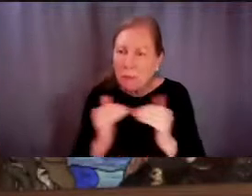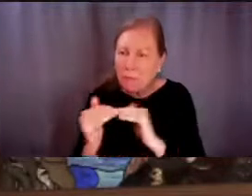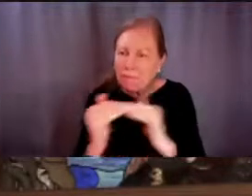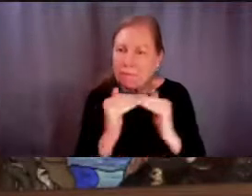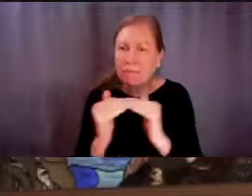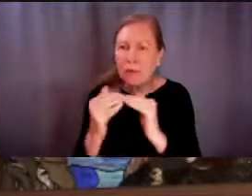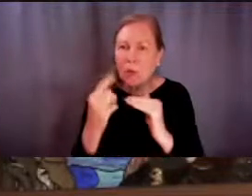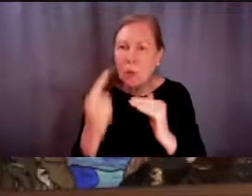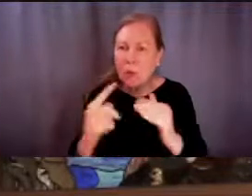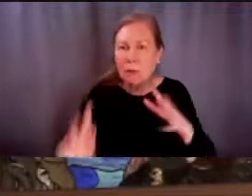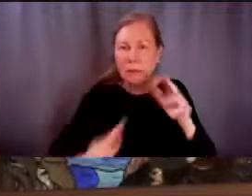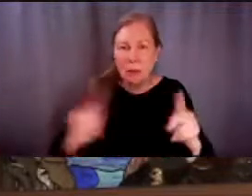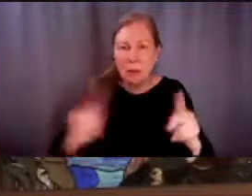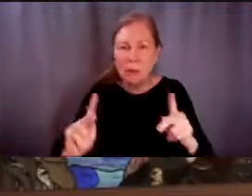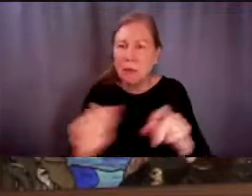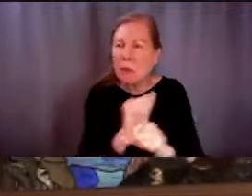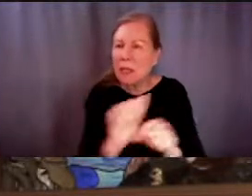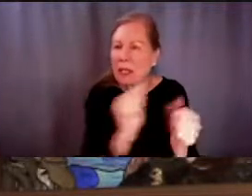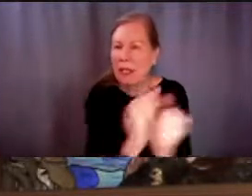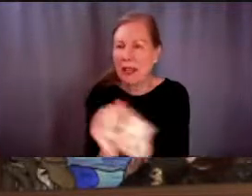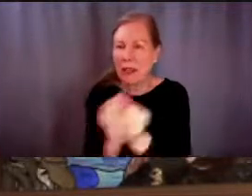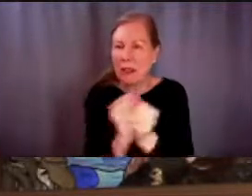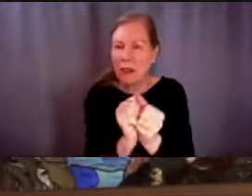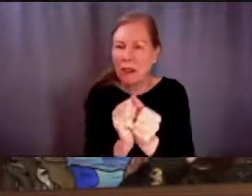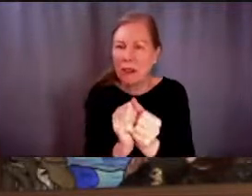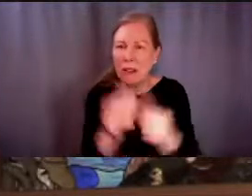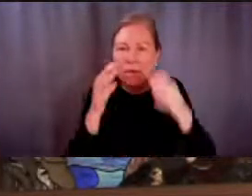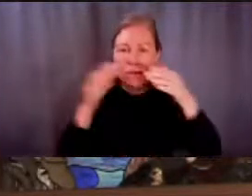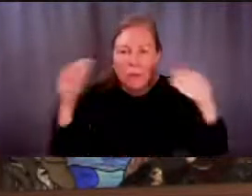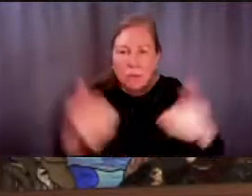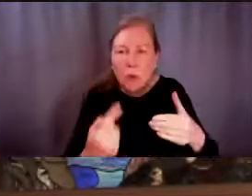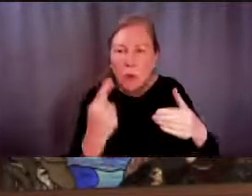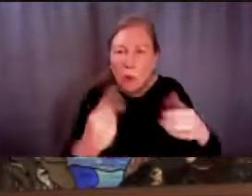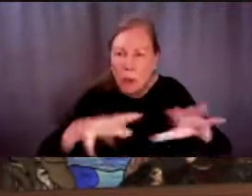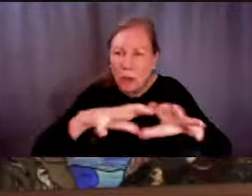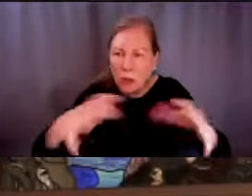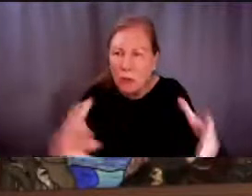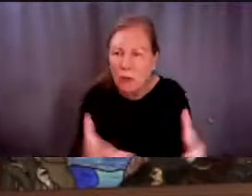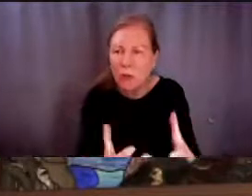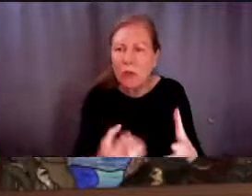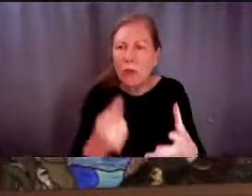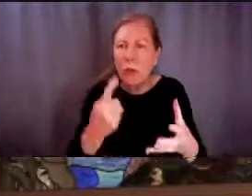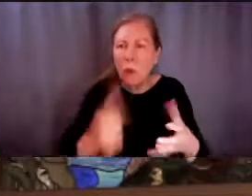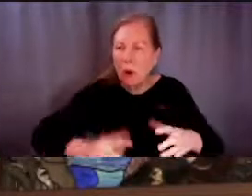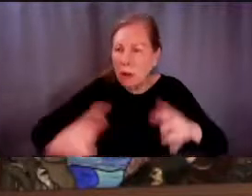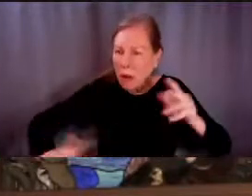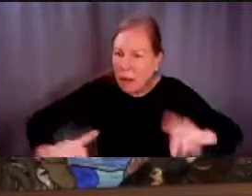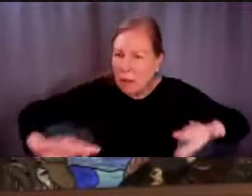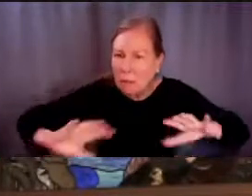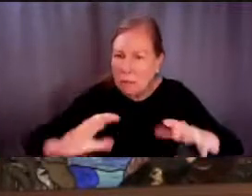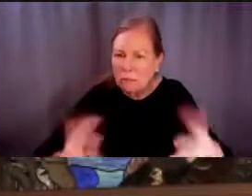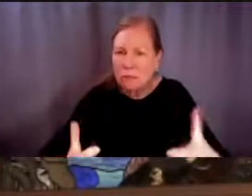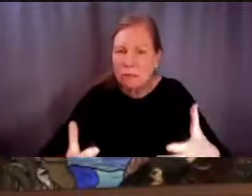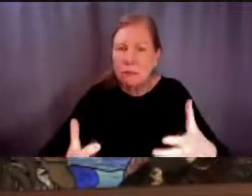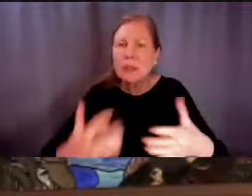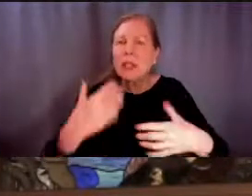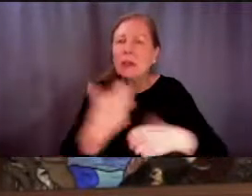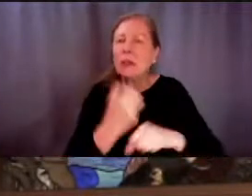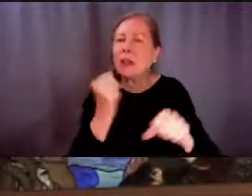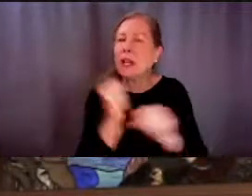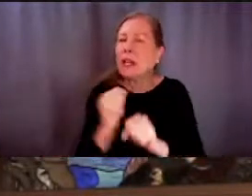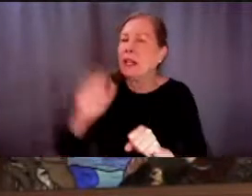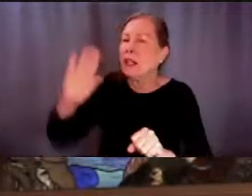people working together for this one earth, this one humanity, created in the image of you,